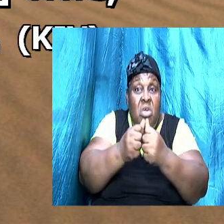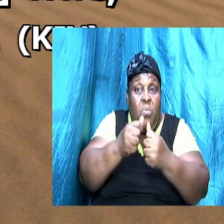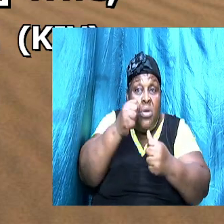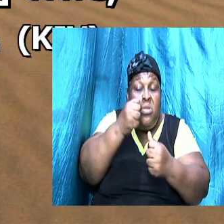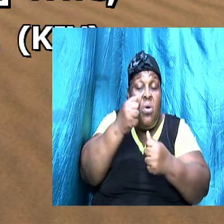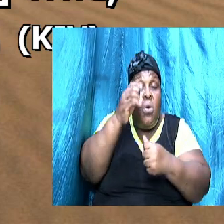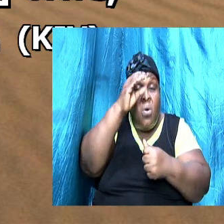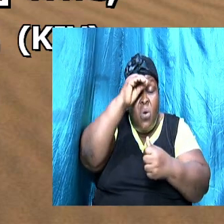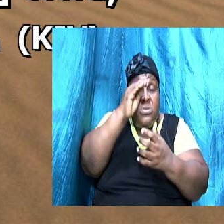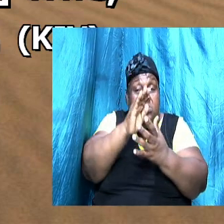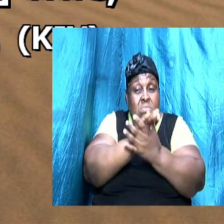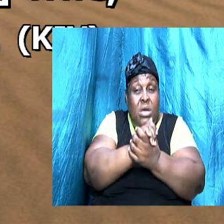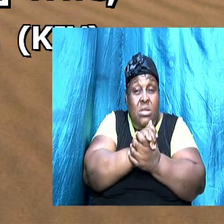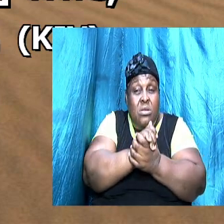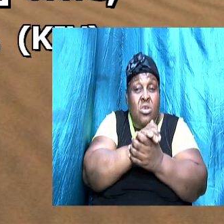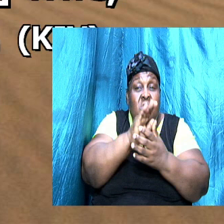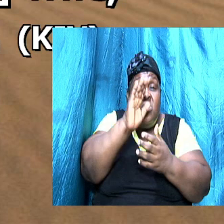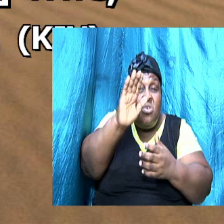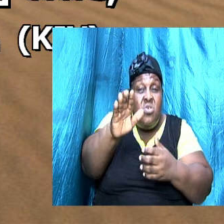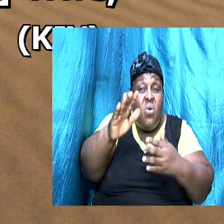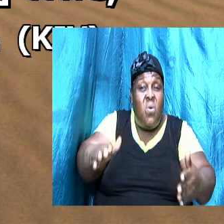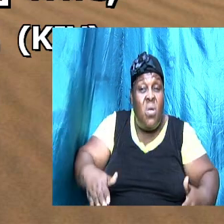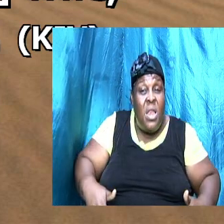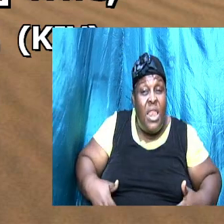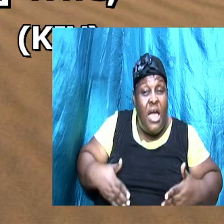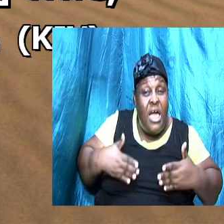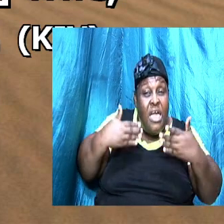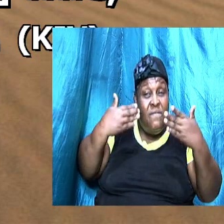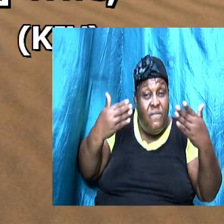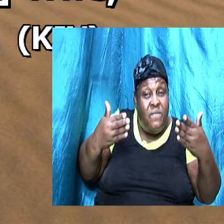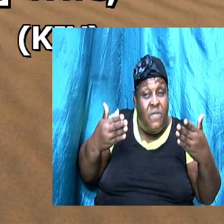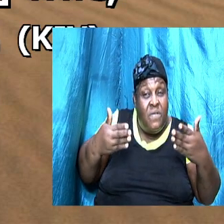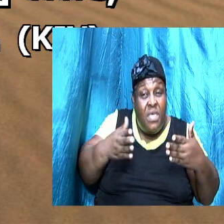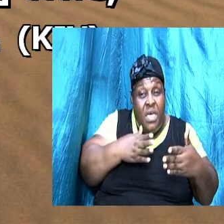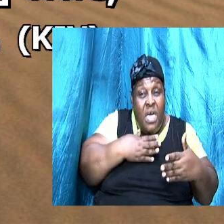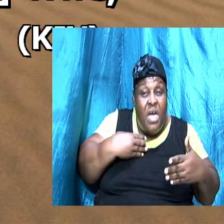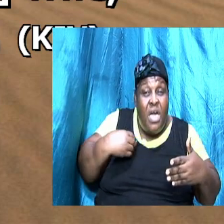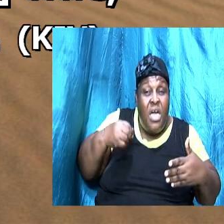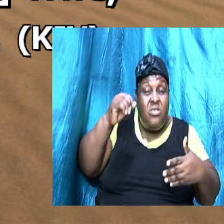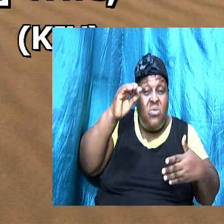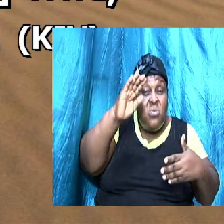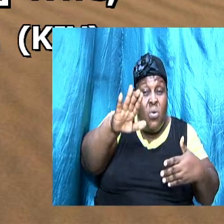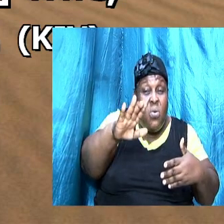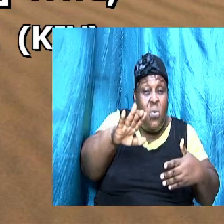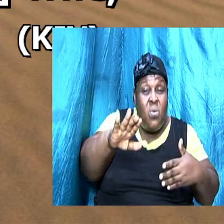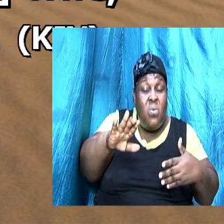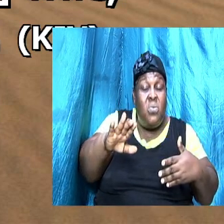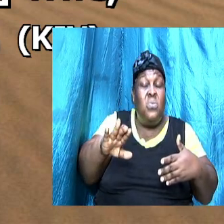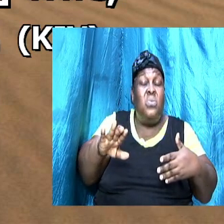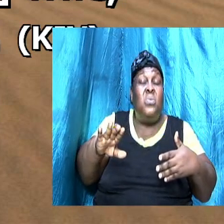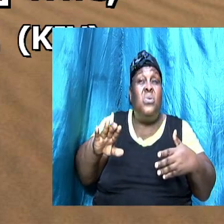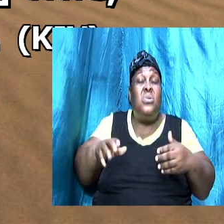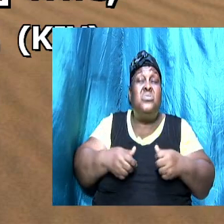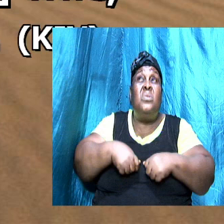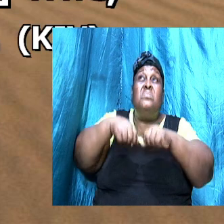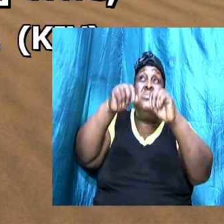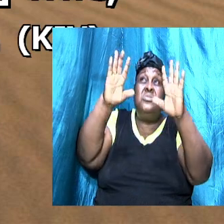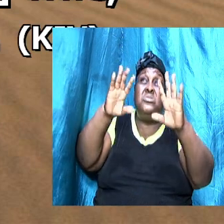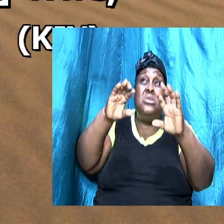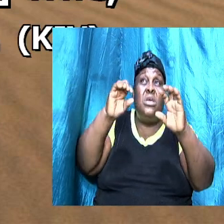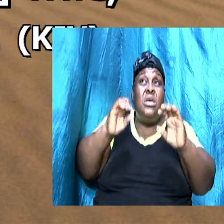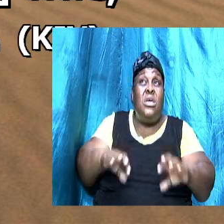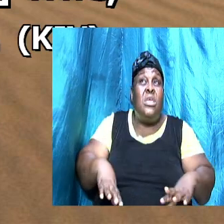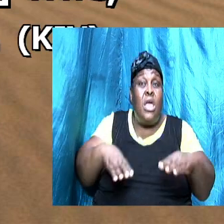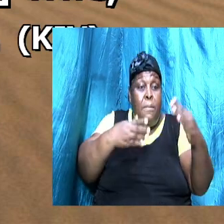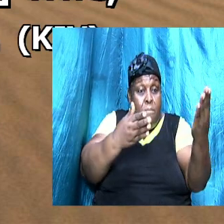Because your life and your submission is what and can be what God used to bring him to this